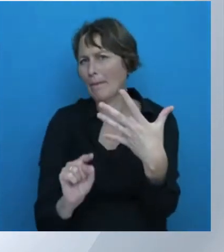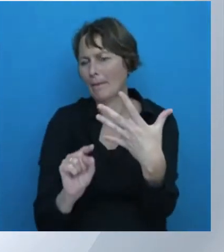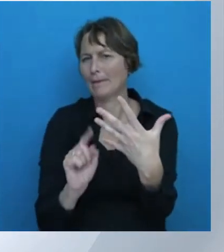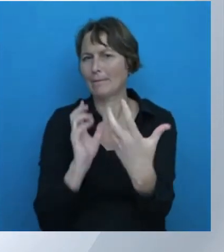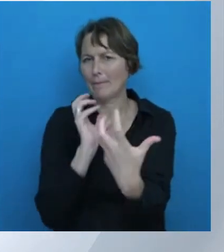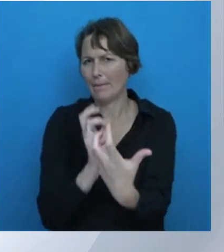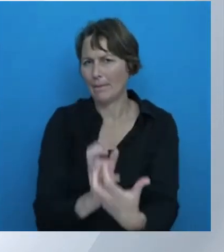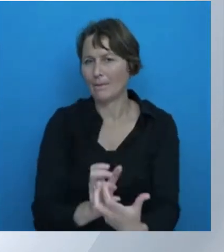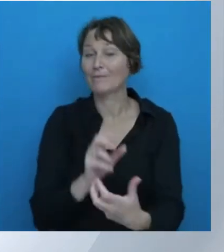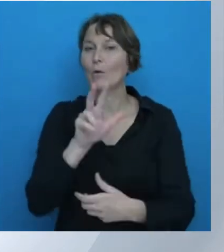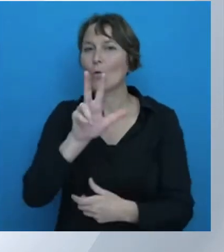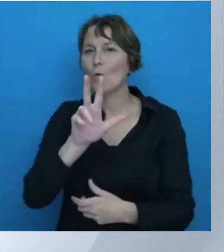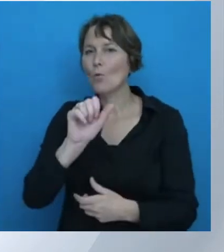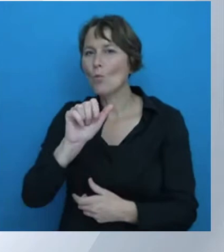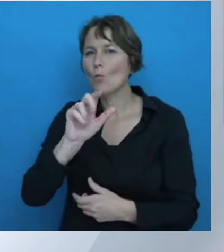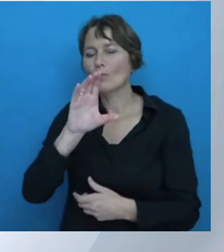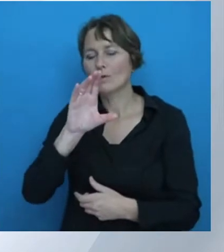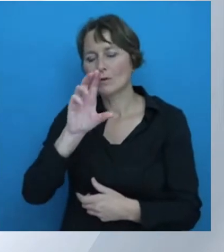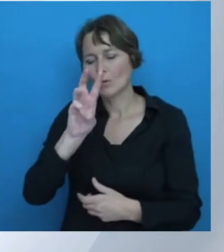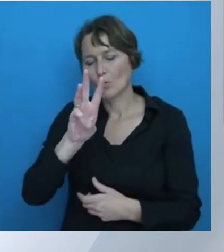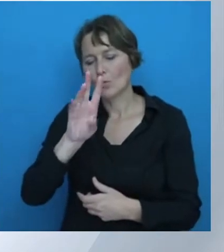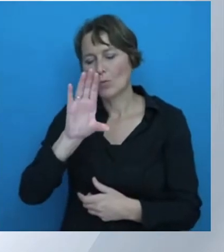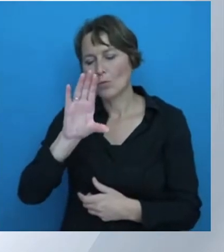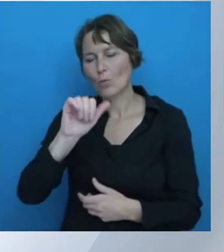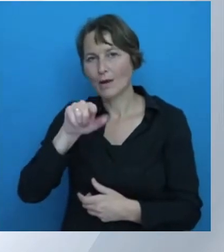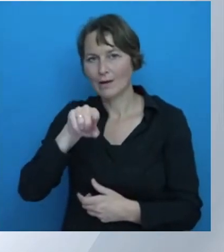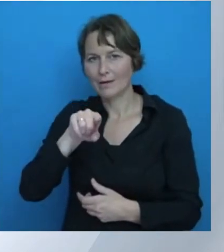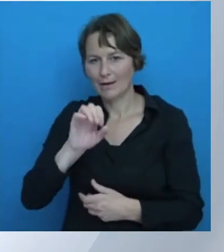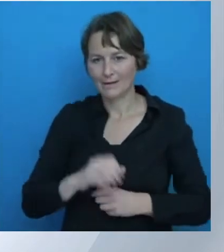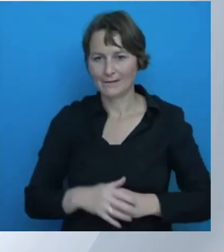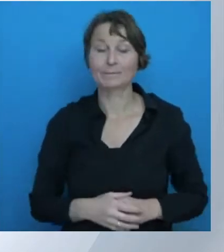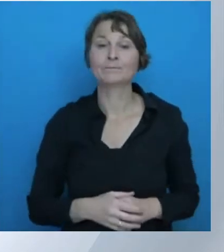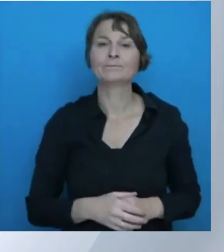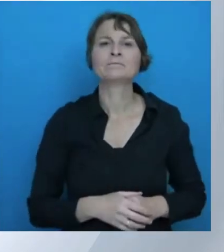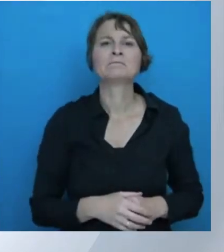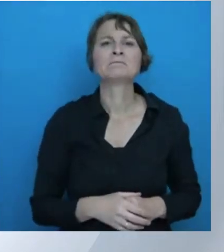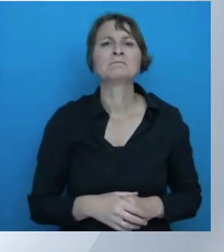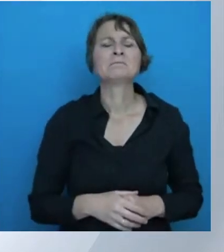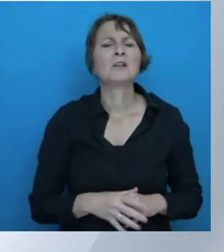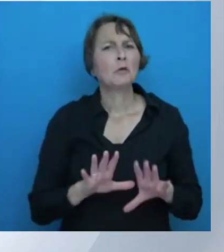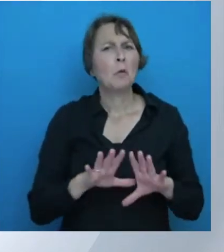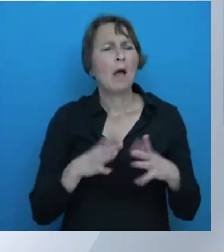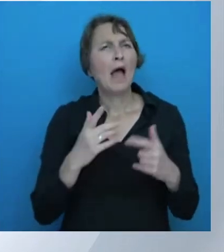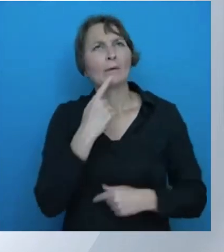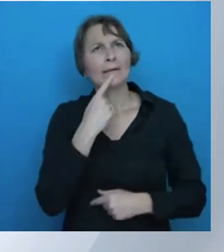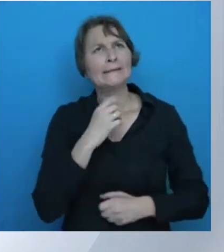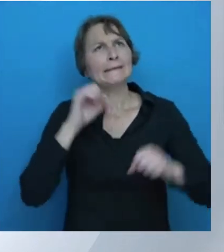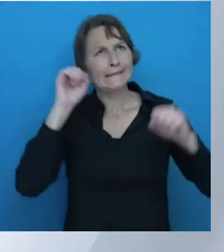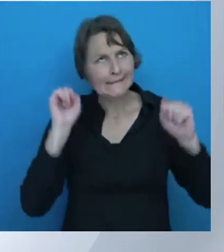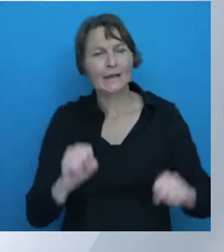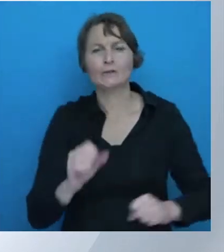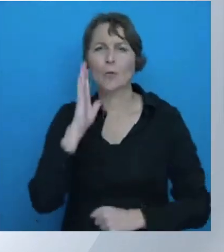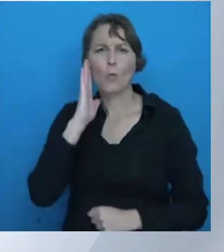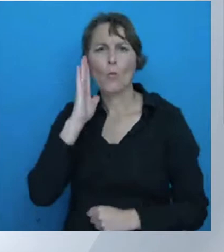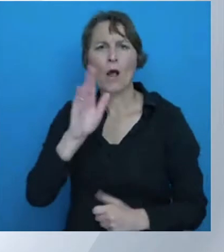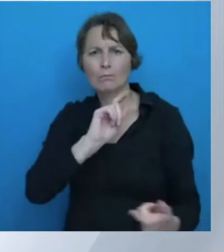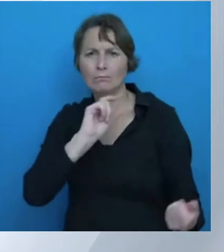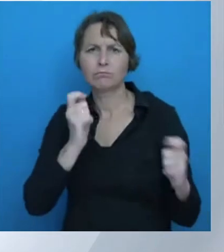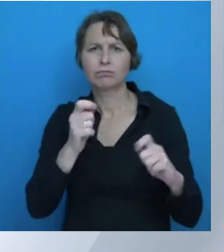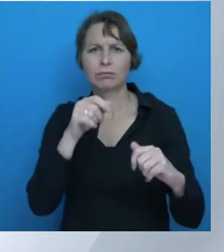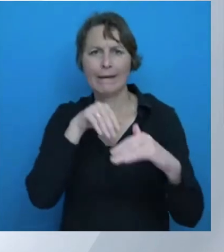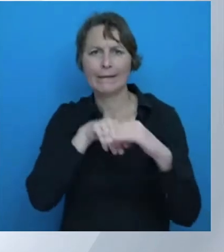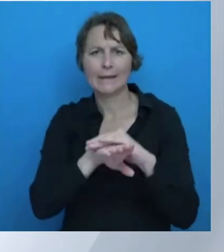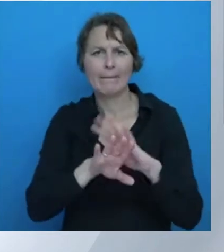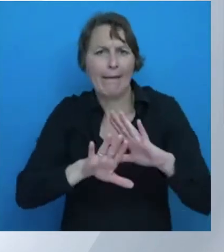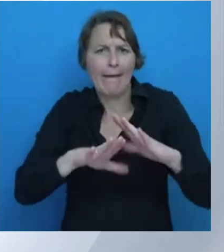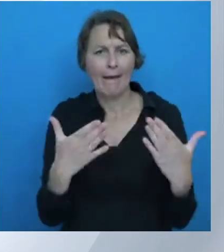Let's also look at your motivators. So one, legislation, and I always go with the reference of stick and carrot. So this is